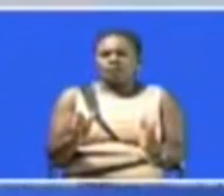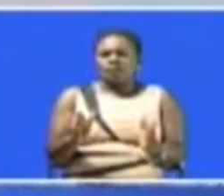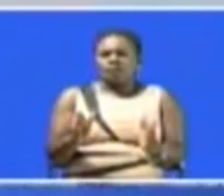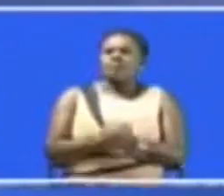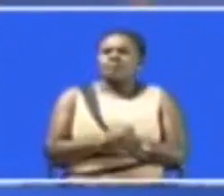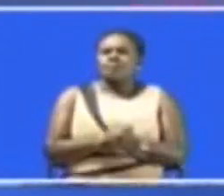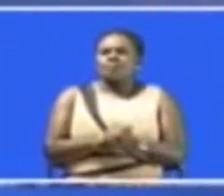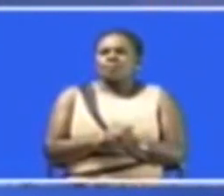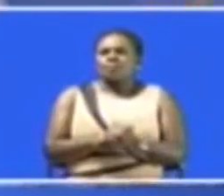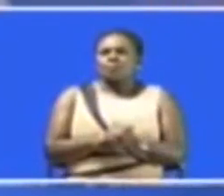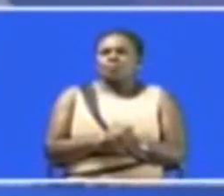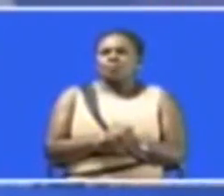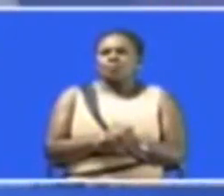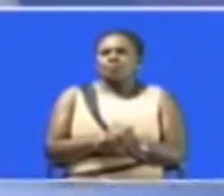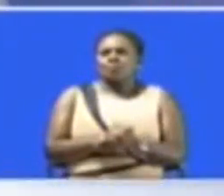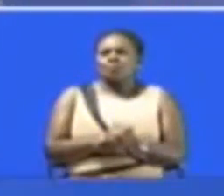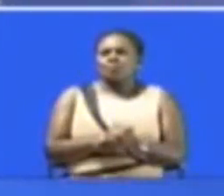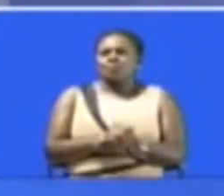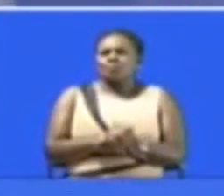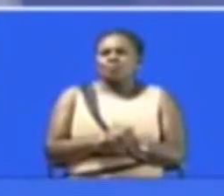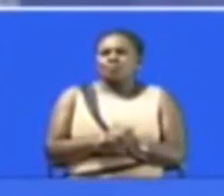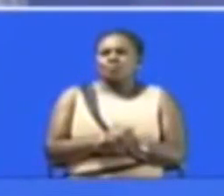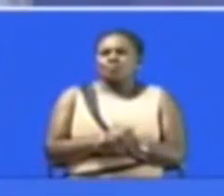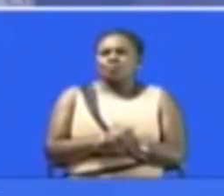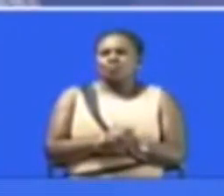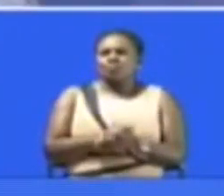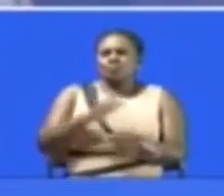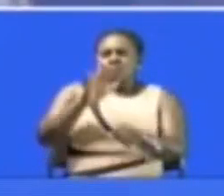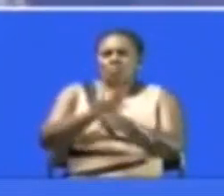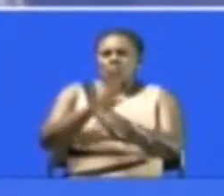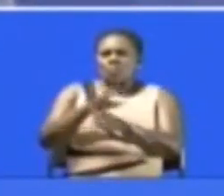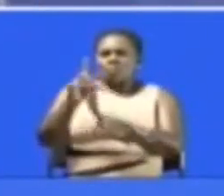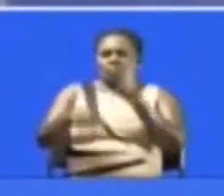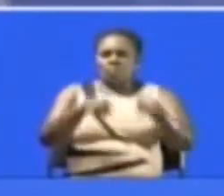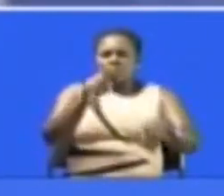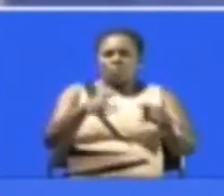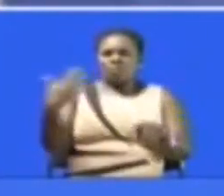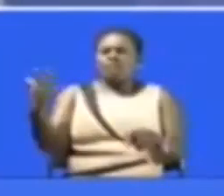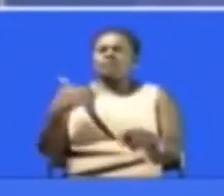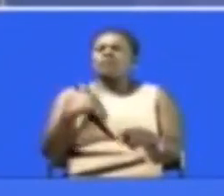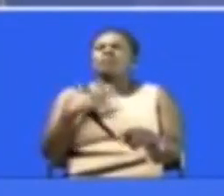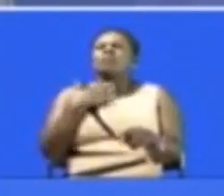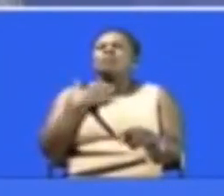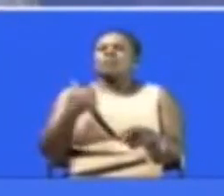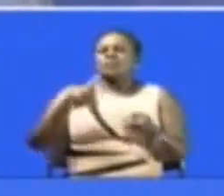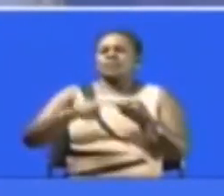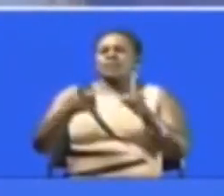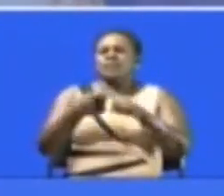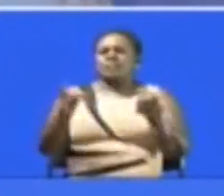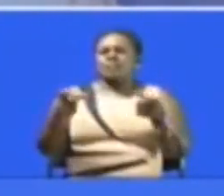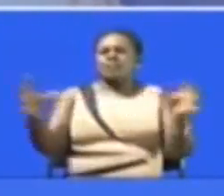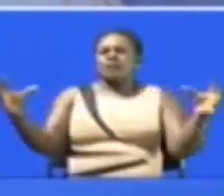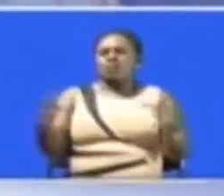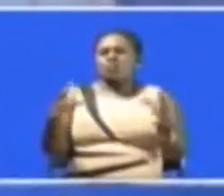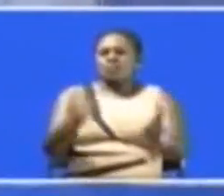Goss also graced the award ceremony. This region, we have the most diverse tourism products. We would like the Standard Media